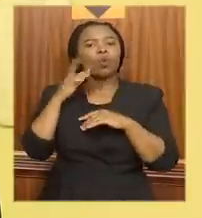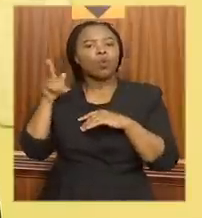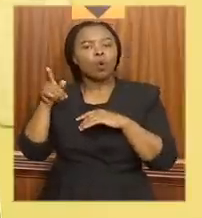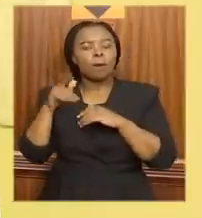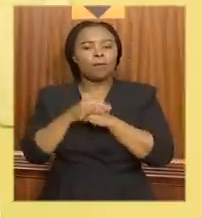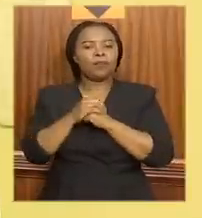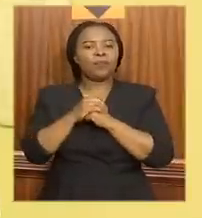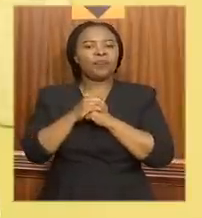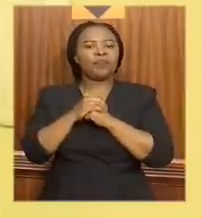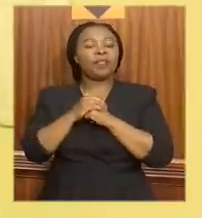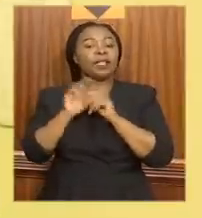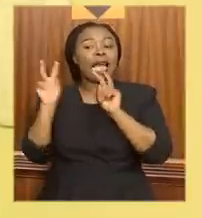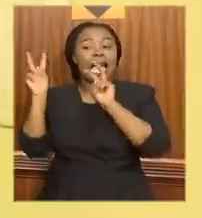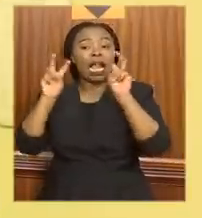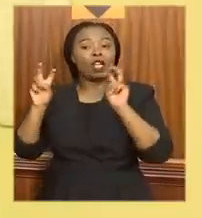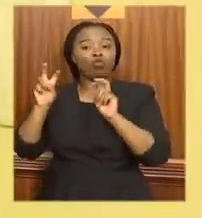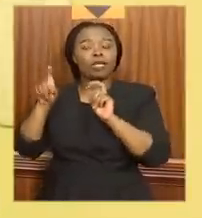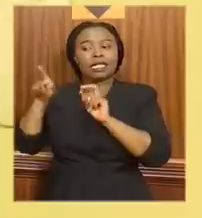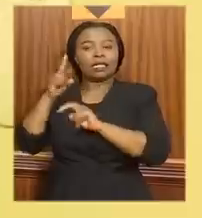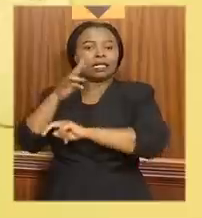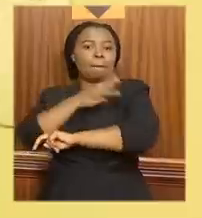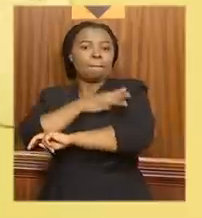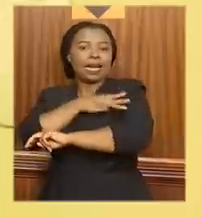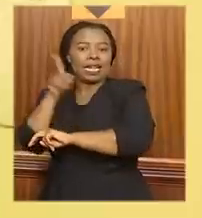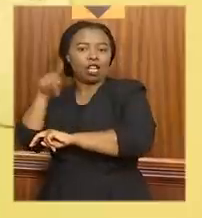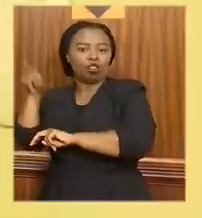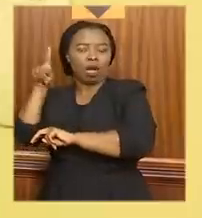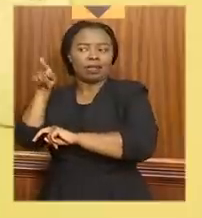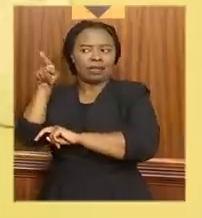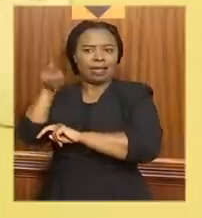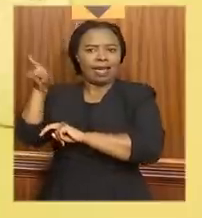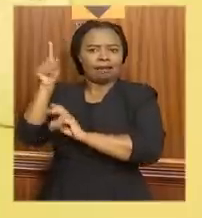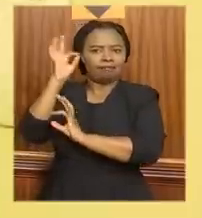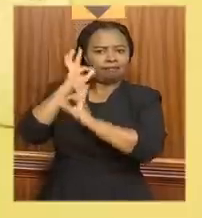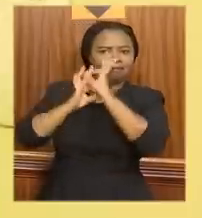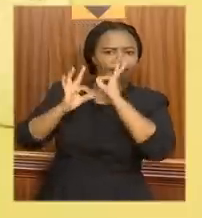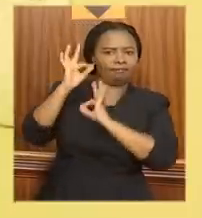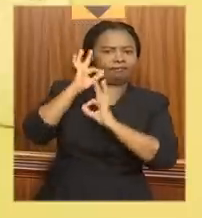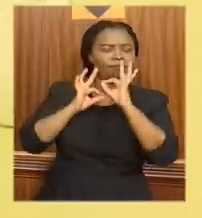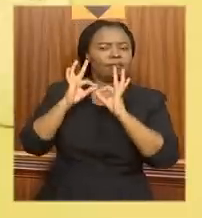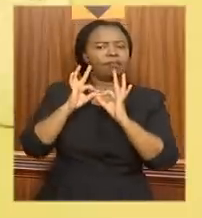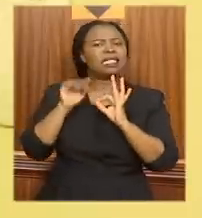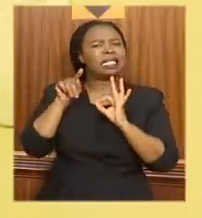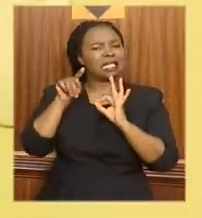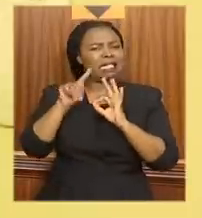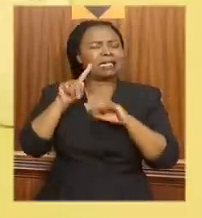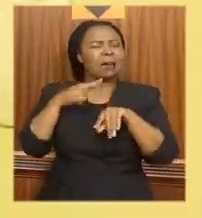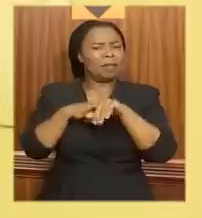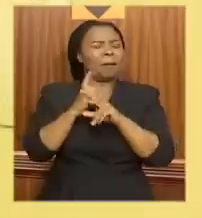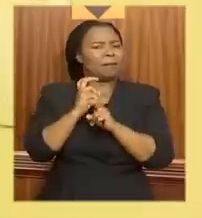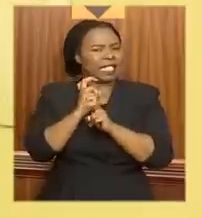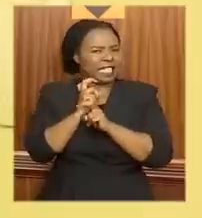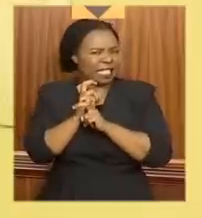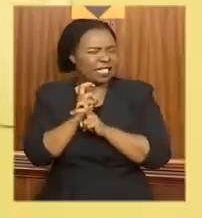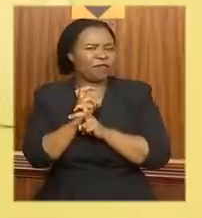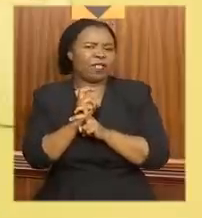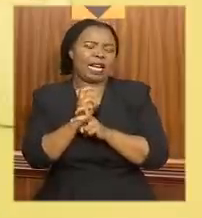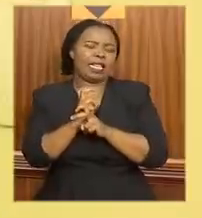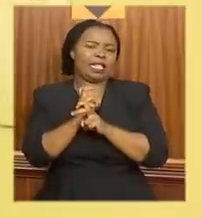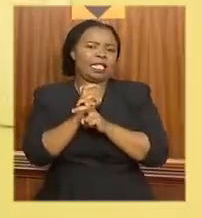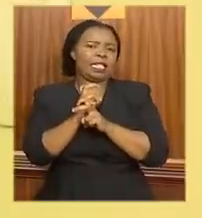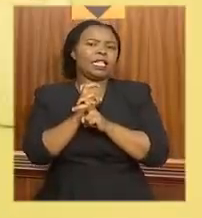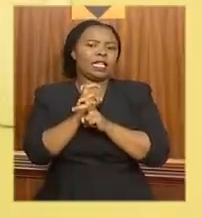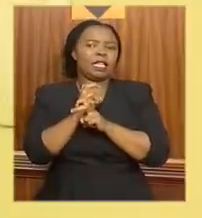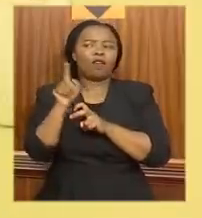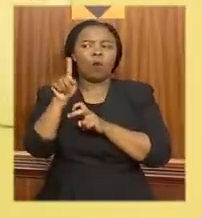power station managers as they detailed to me how difficult it has been for